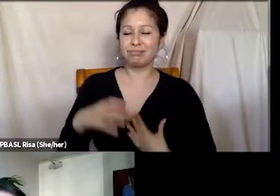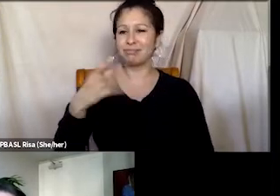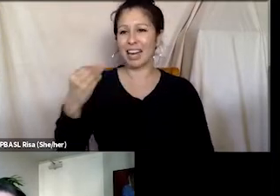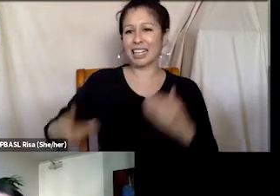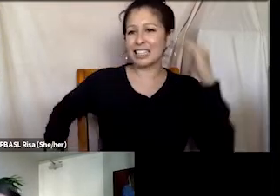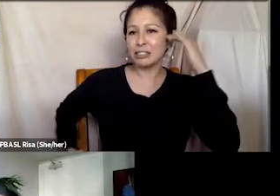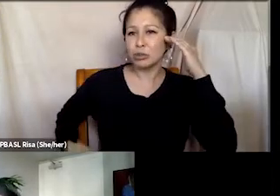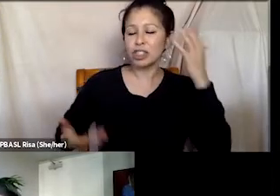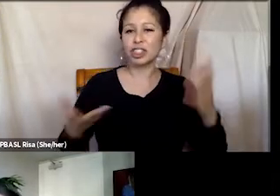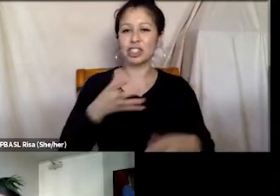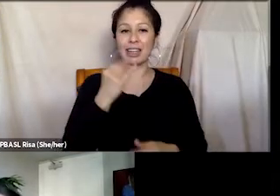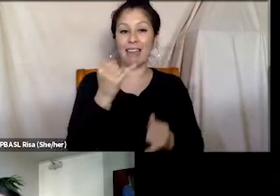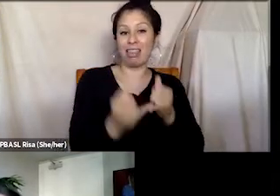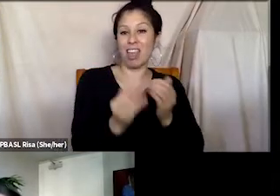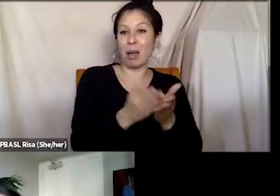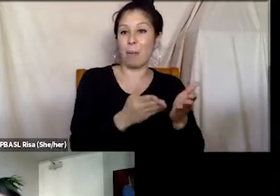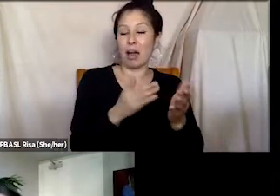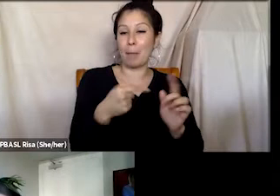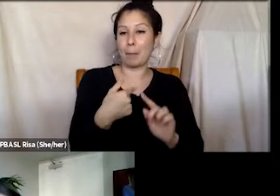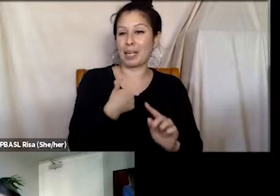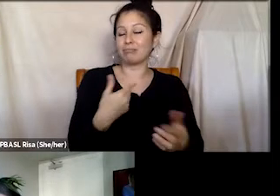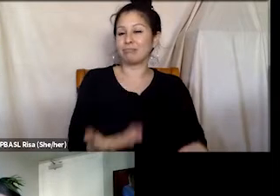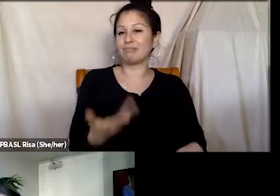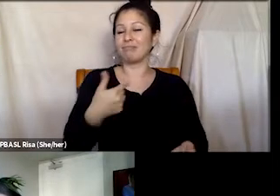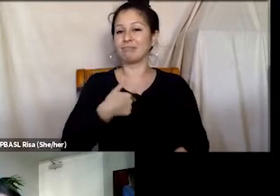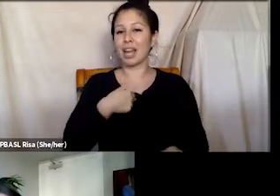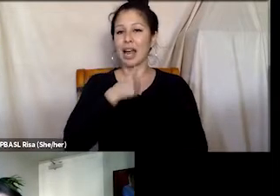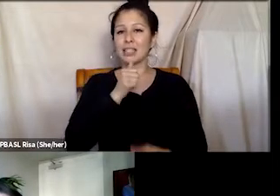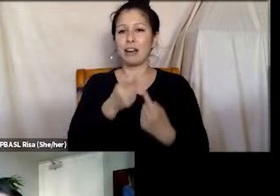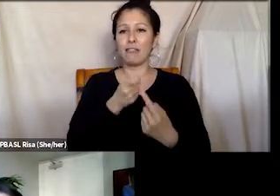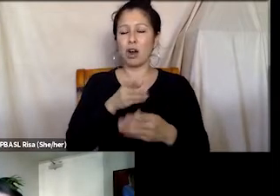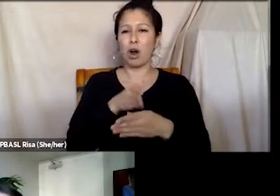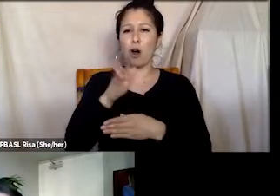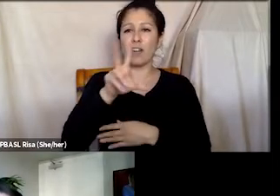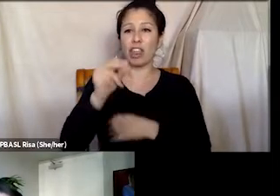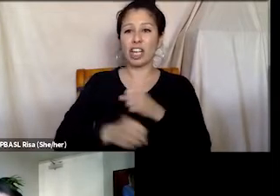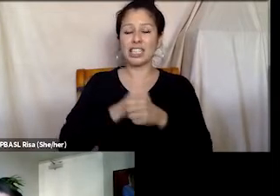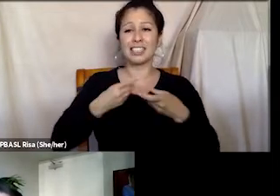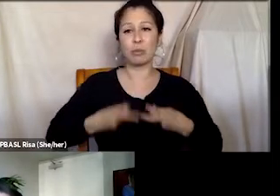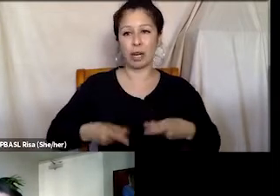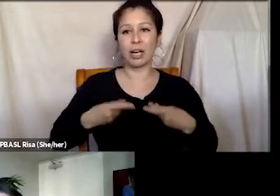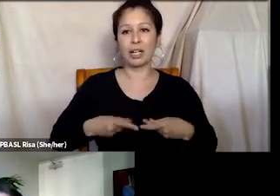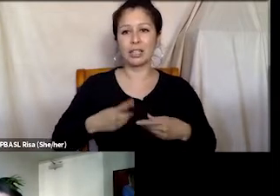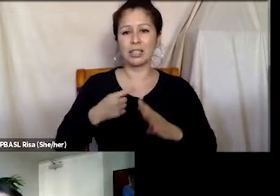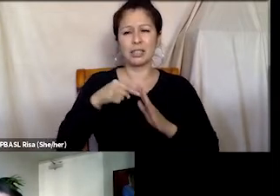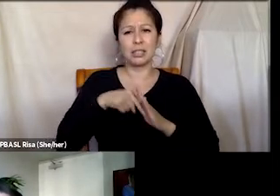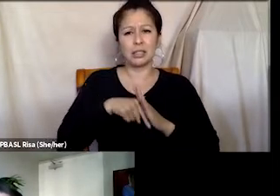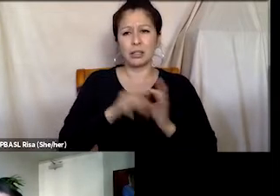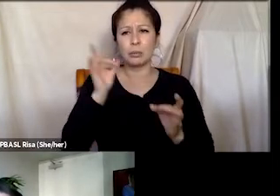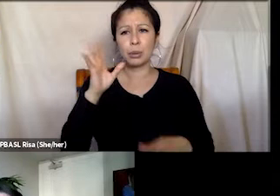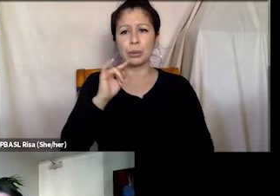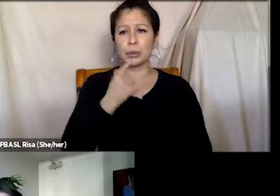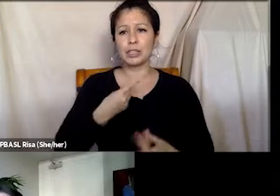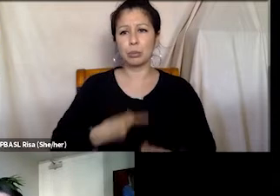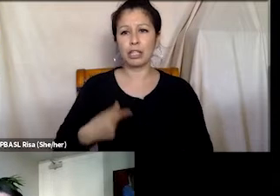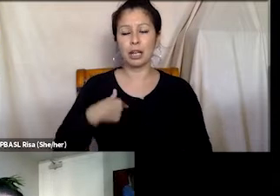intuition. And then the last part about me is that I suffered from over 30 years of depression, like pretty deep depression. I